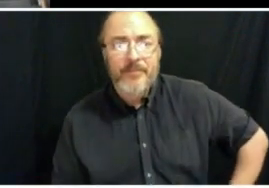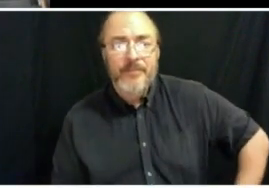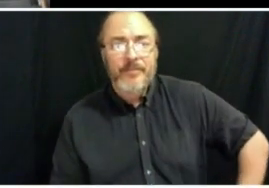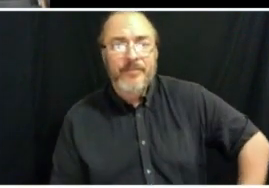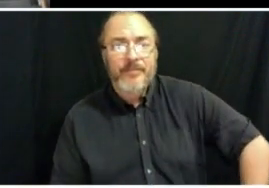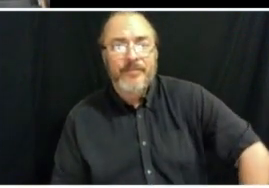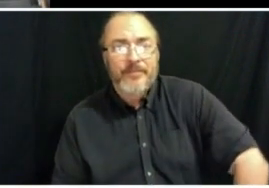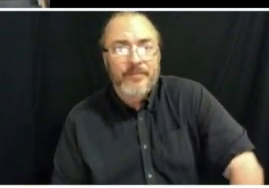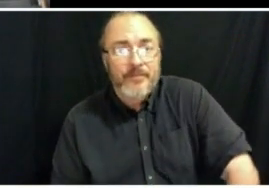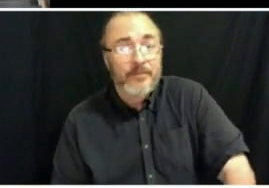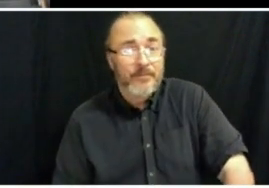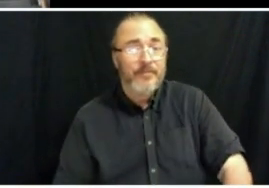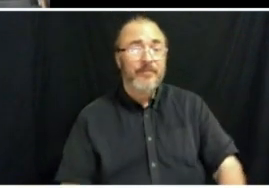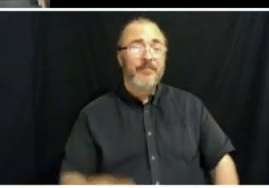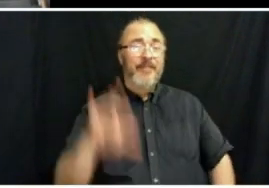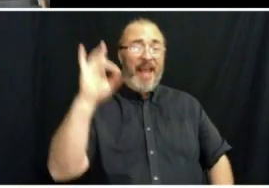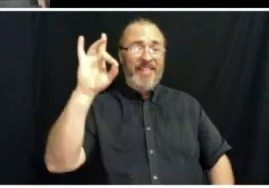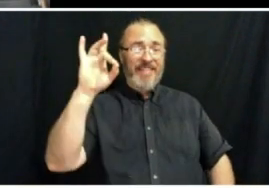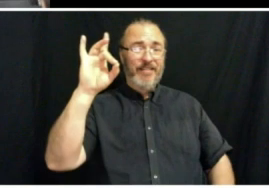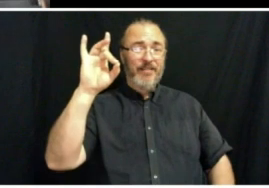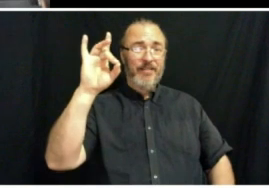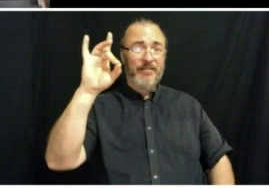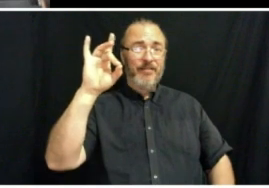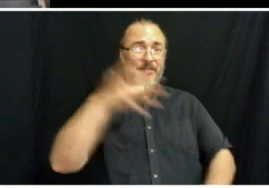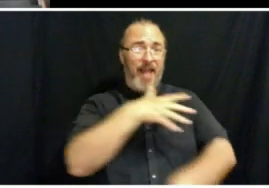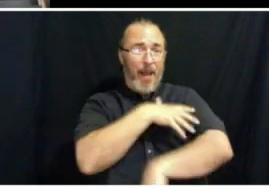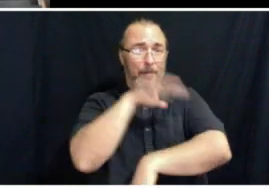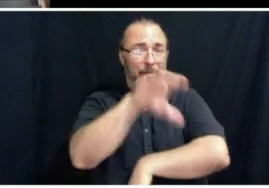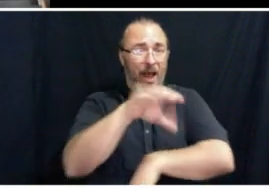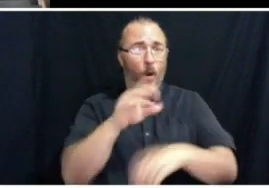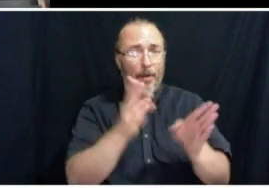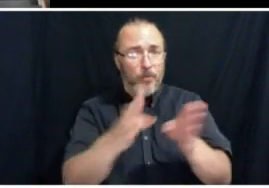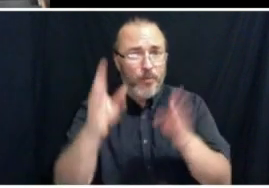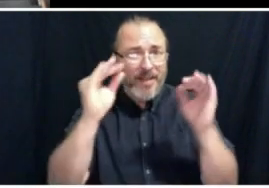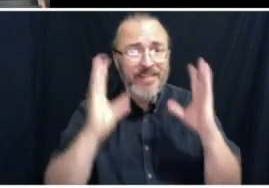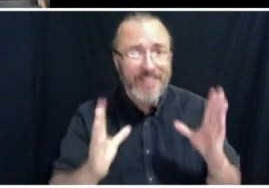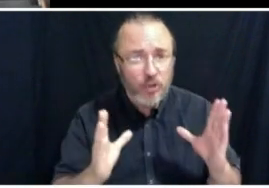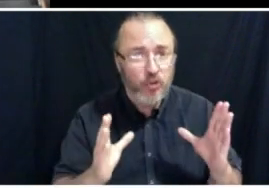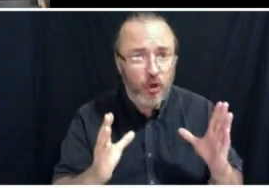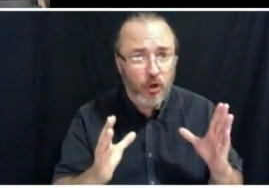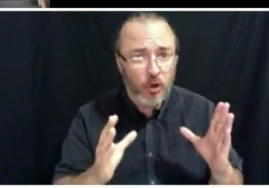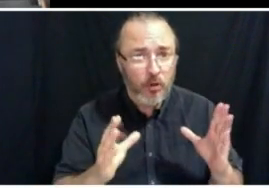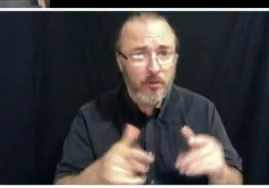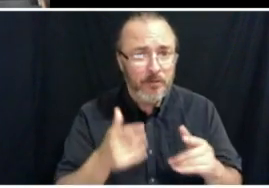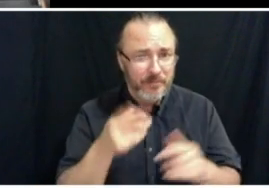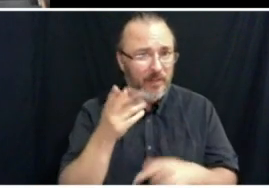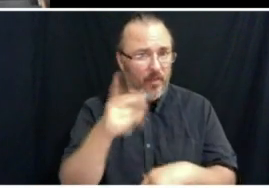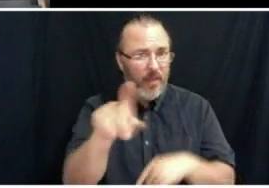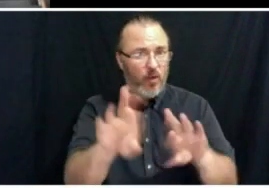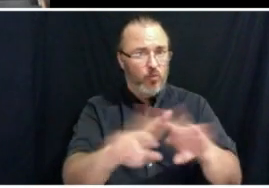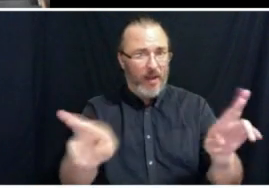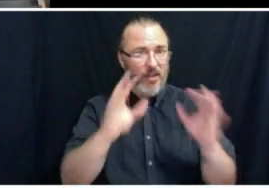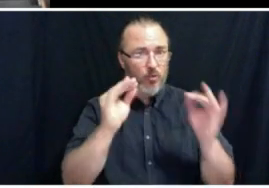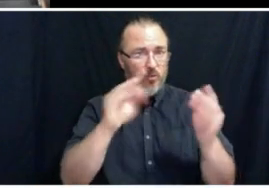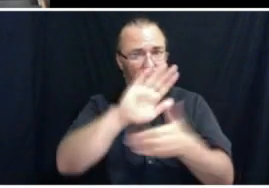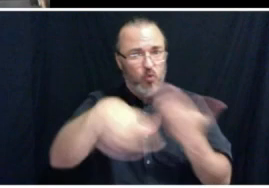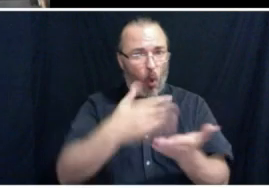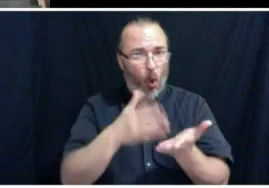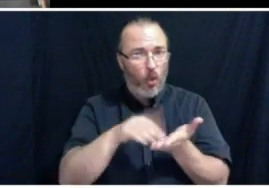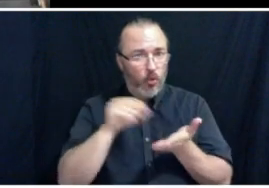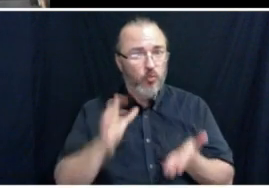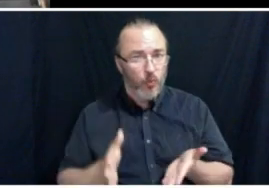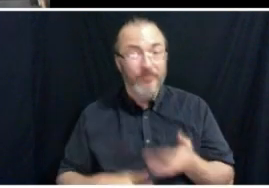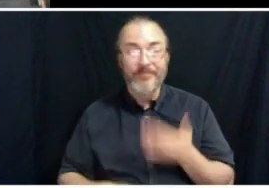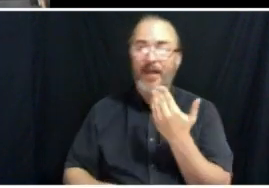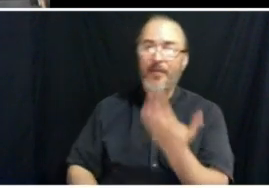I go for 8, empower and prepare teachers to be ready to teach all learners. Thank you, Manos.